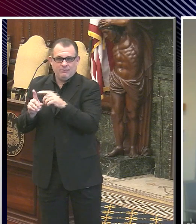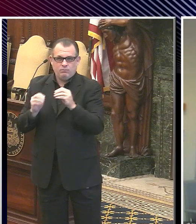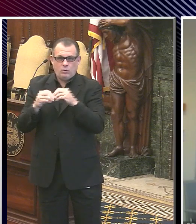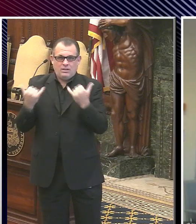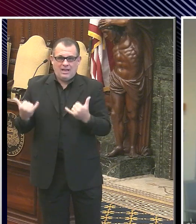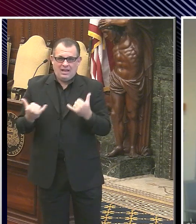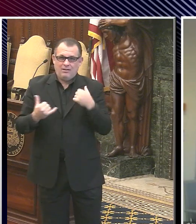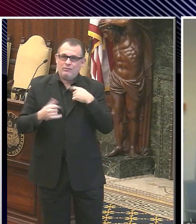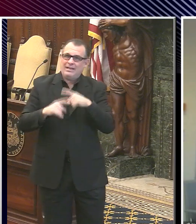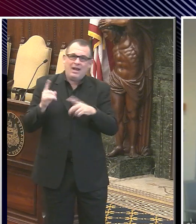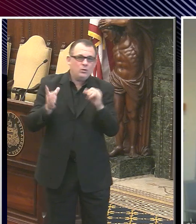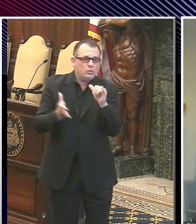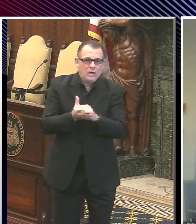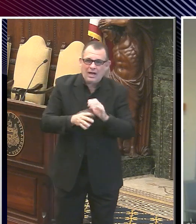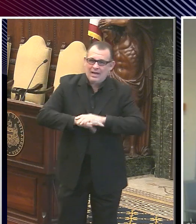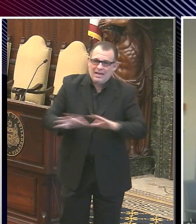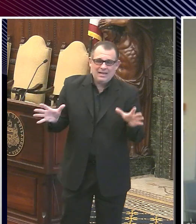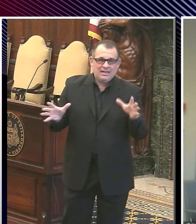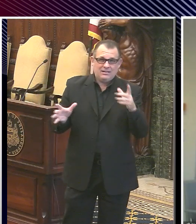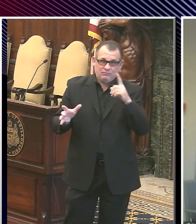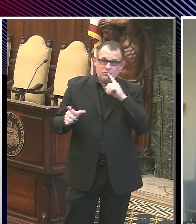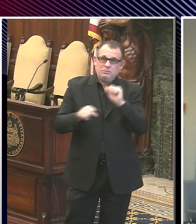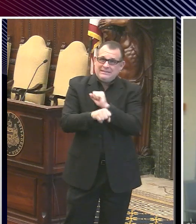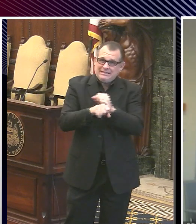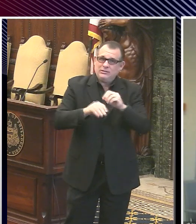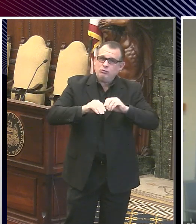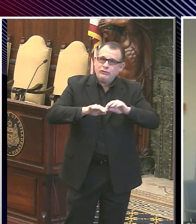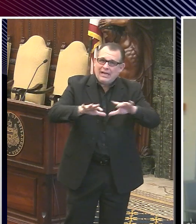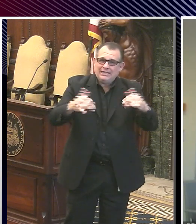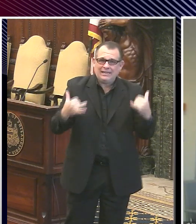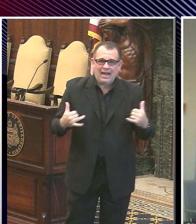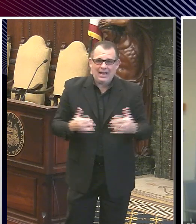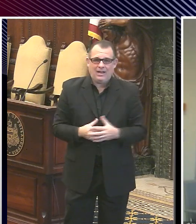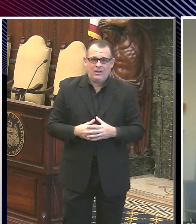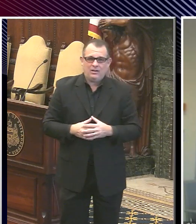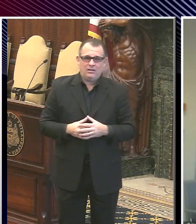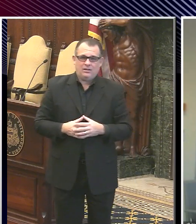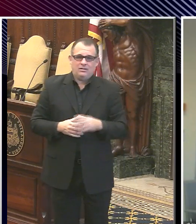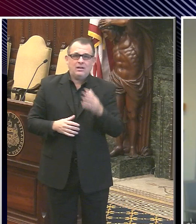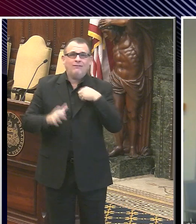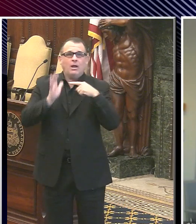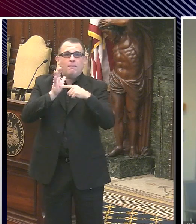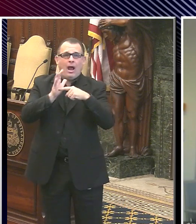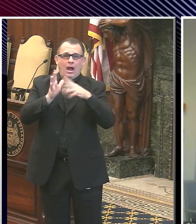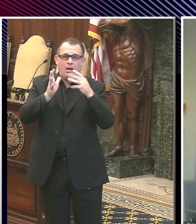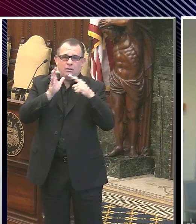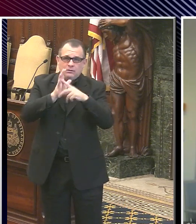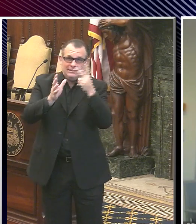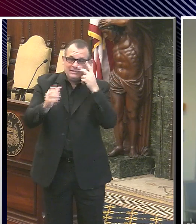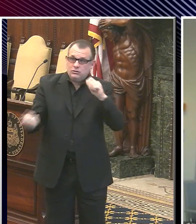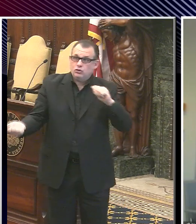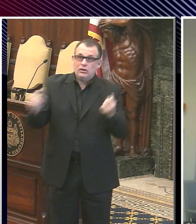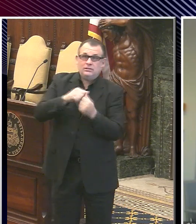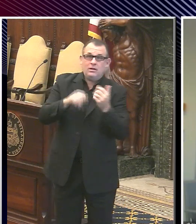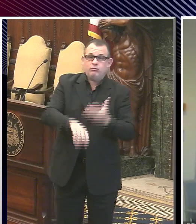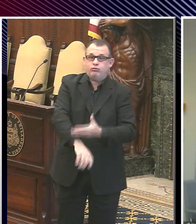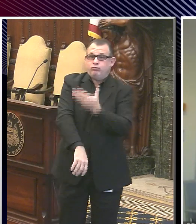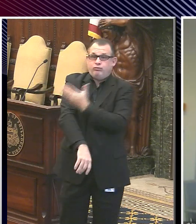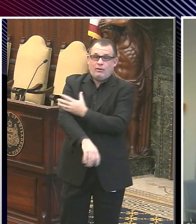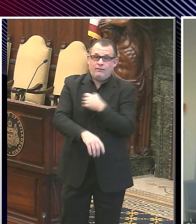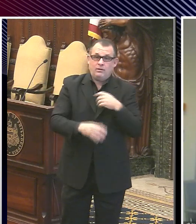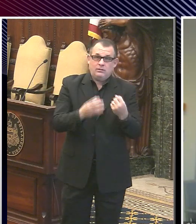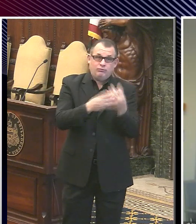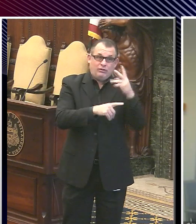don't know where this virus is spreading. Now, fortunately, we have models for how we can turn this epidemic around. We know that in the spring in Philadelphia,